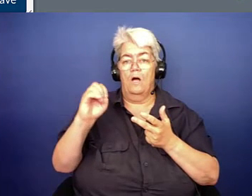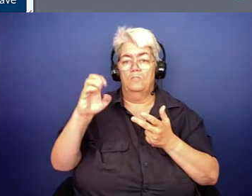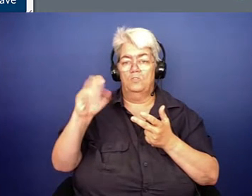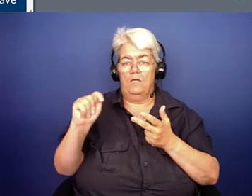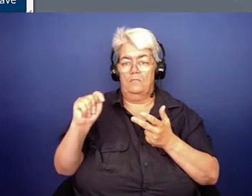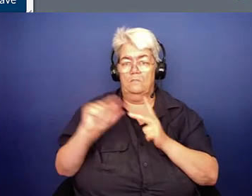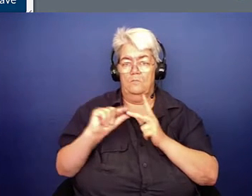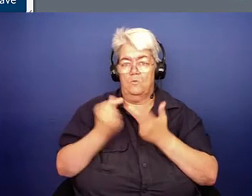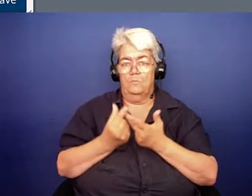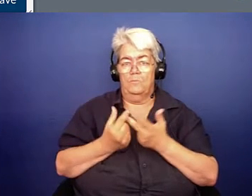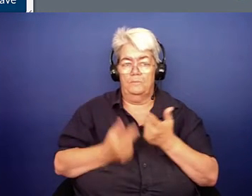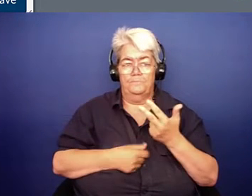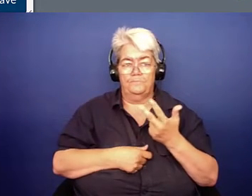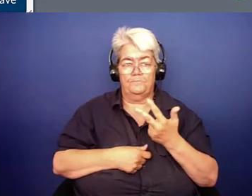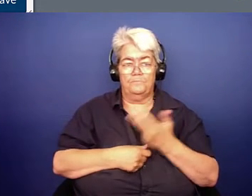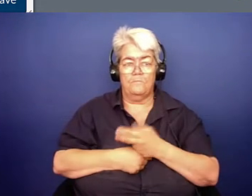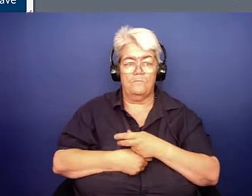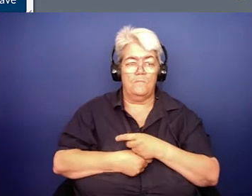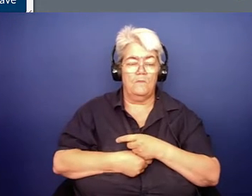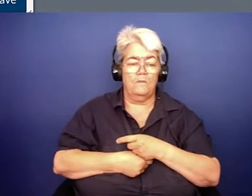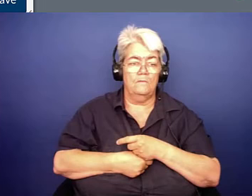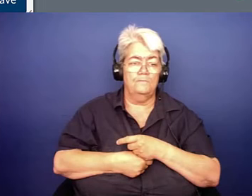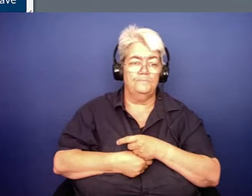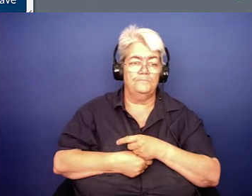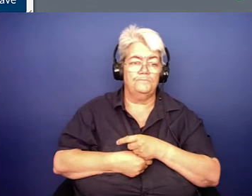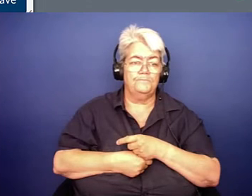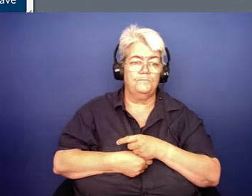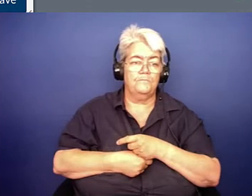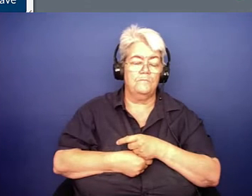group. Group project.